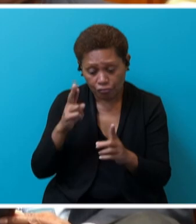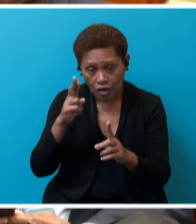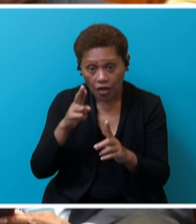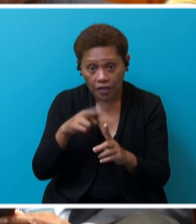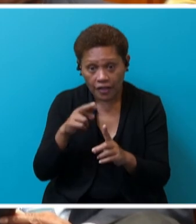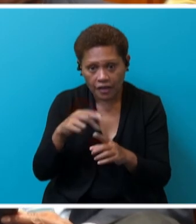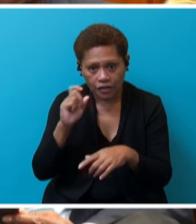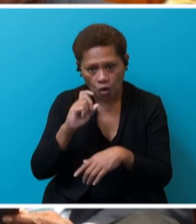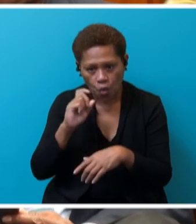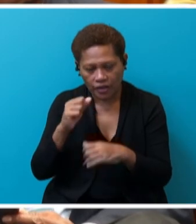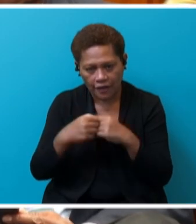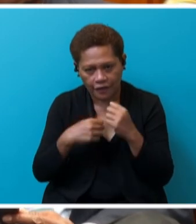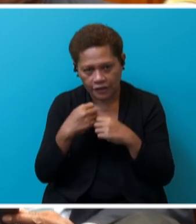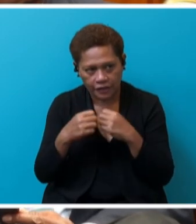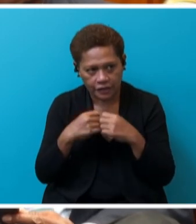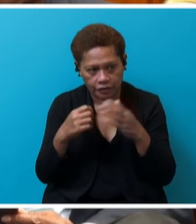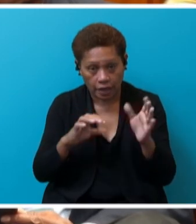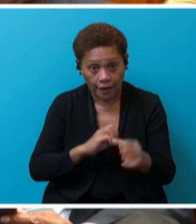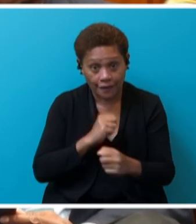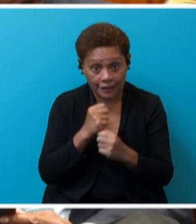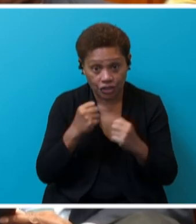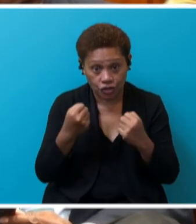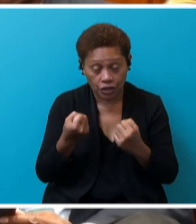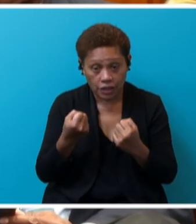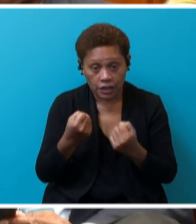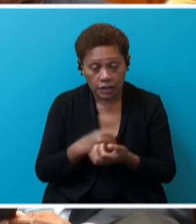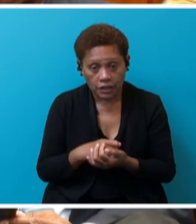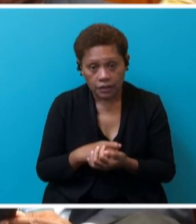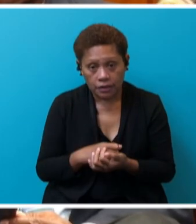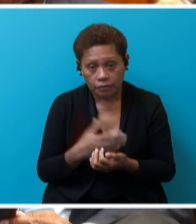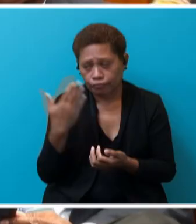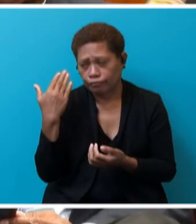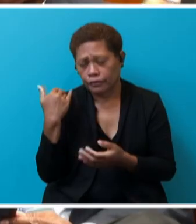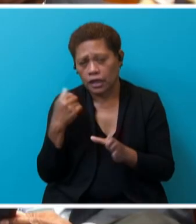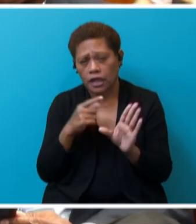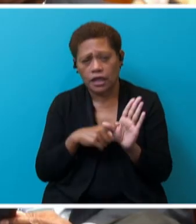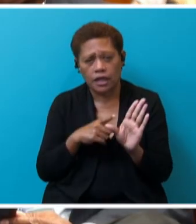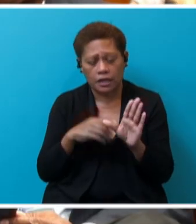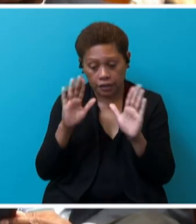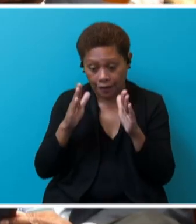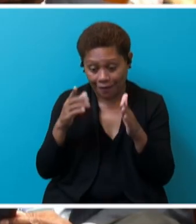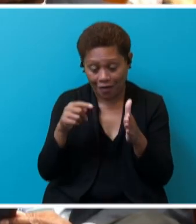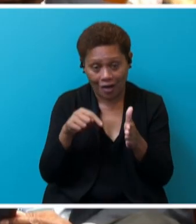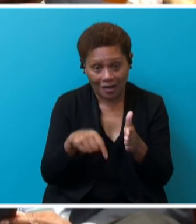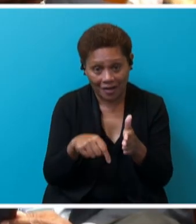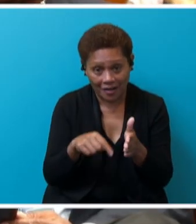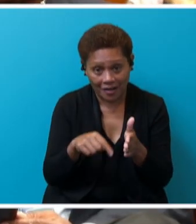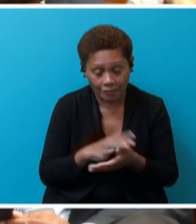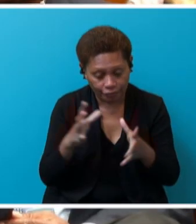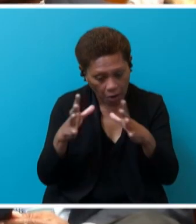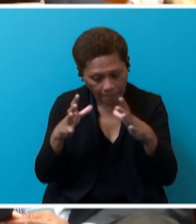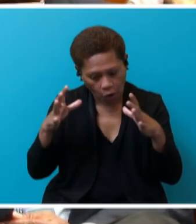infrastructure. Having strengthened the foundations in the previous years, focus was towards broadening